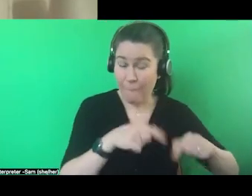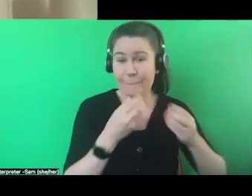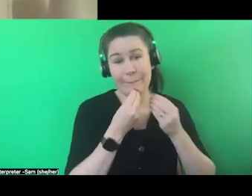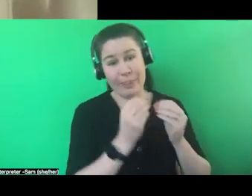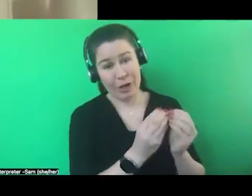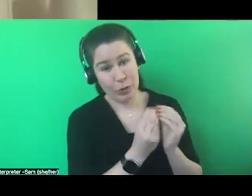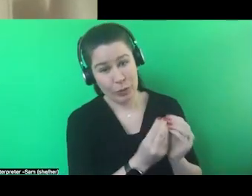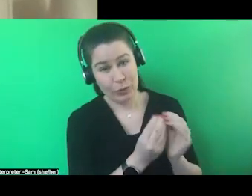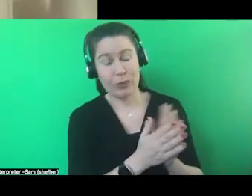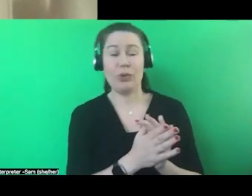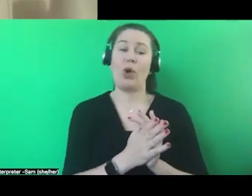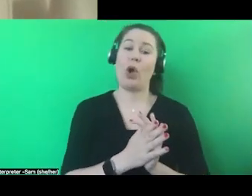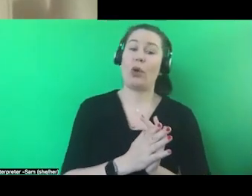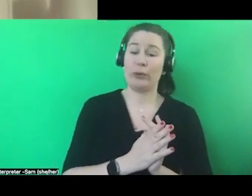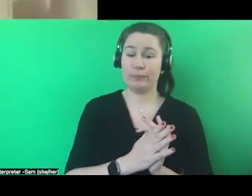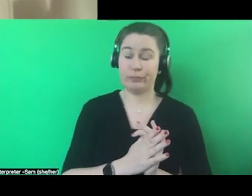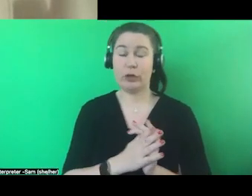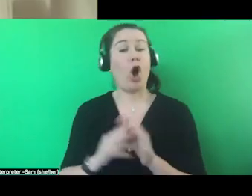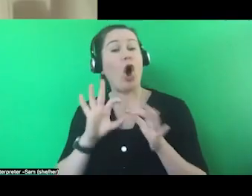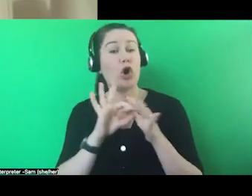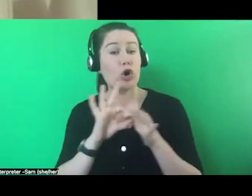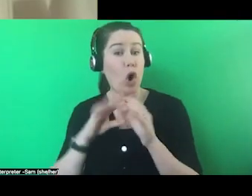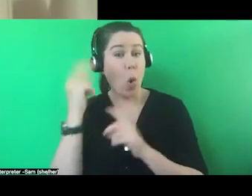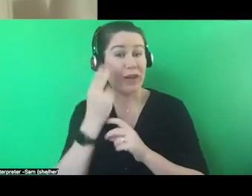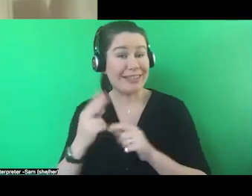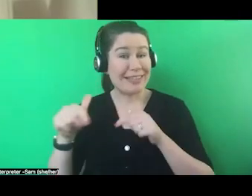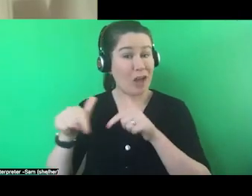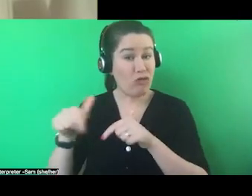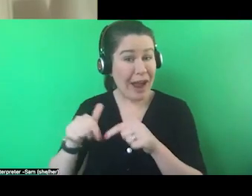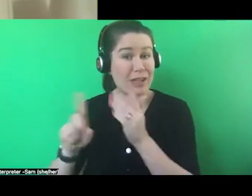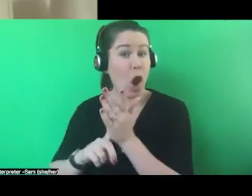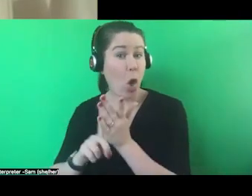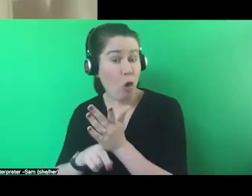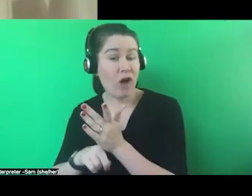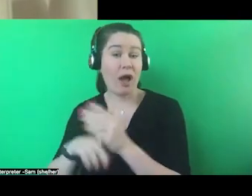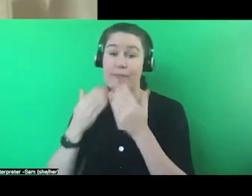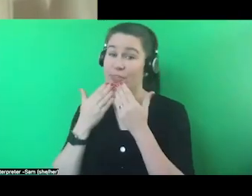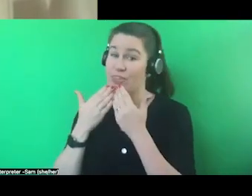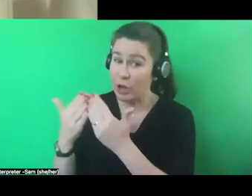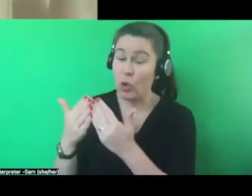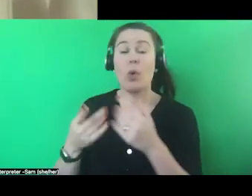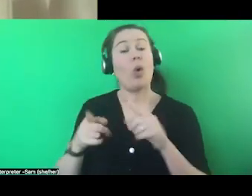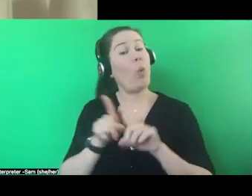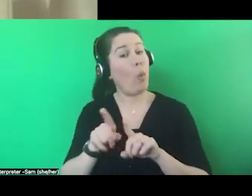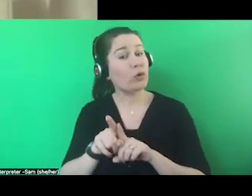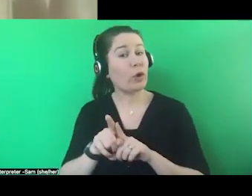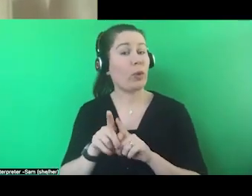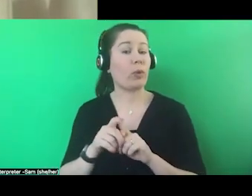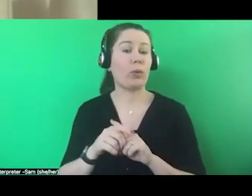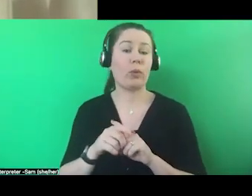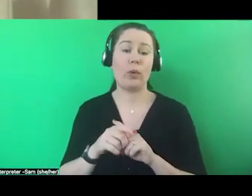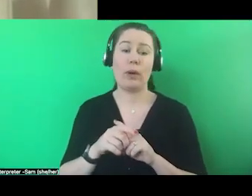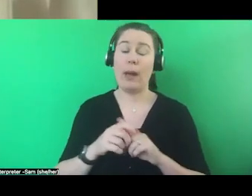Company, Laura Jones, co-artistic director of Stopgap Dance Company. And I would also like to